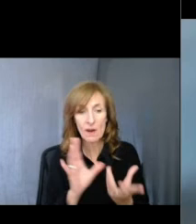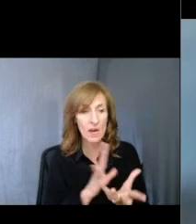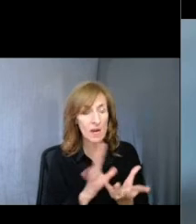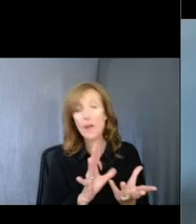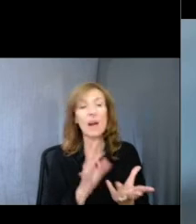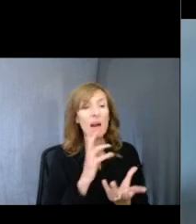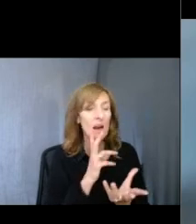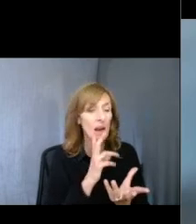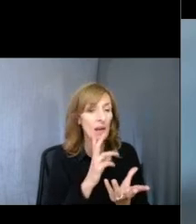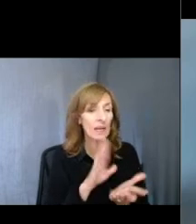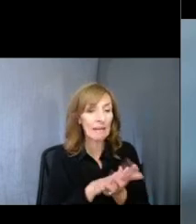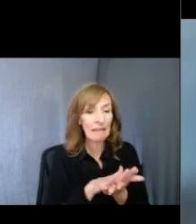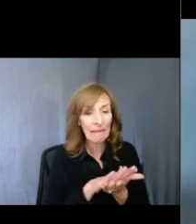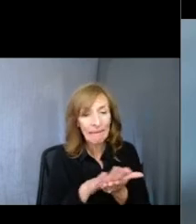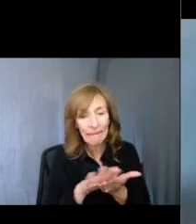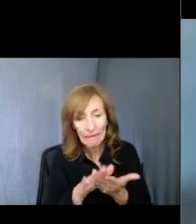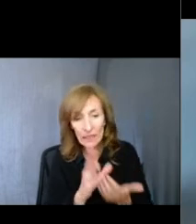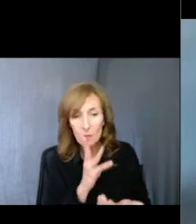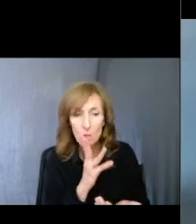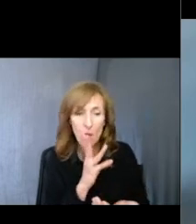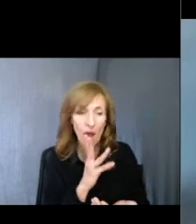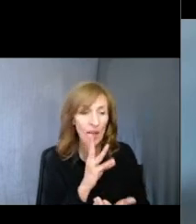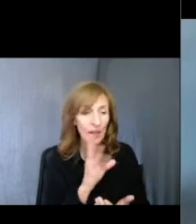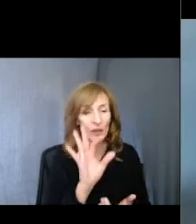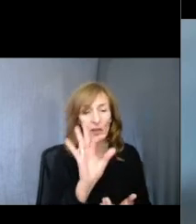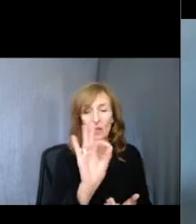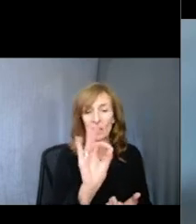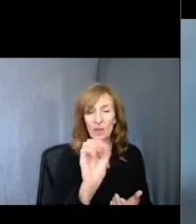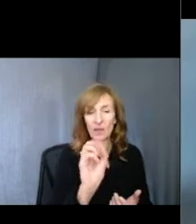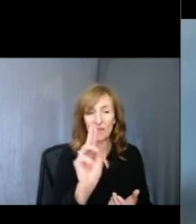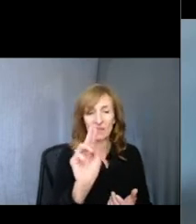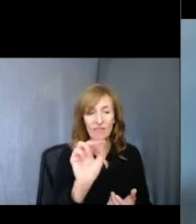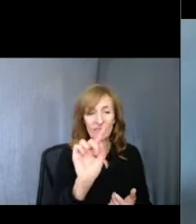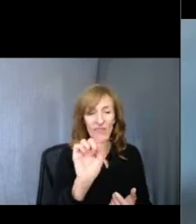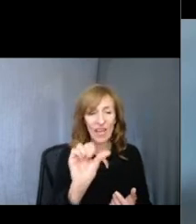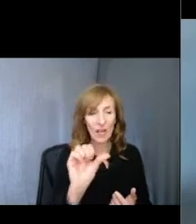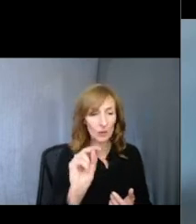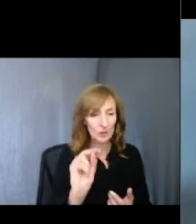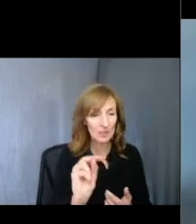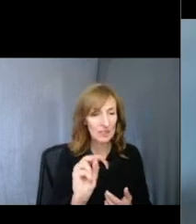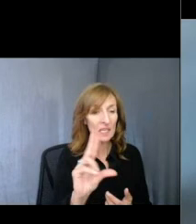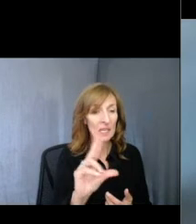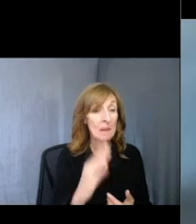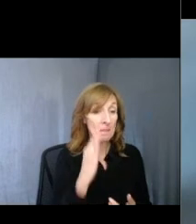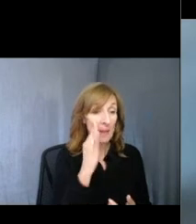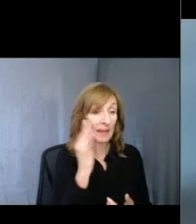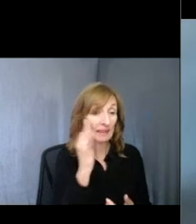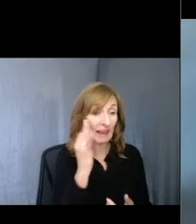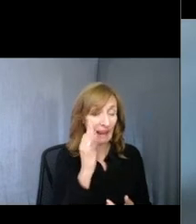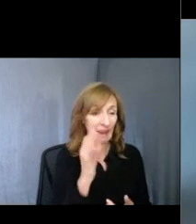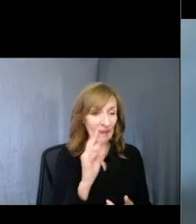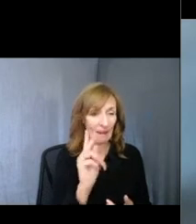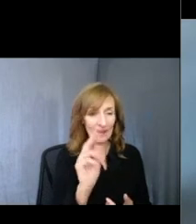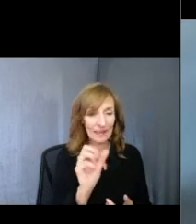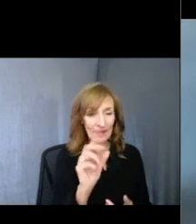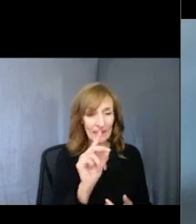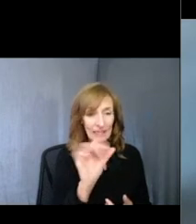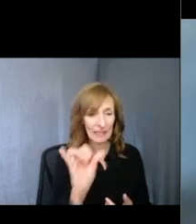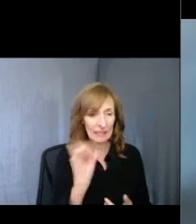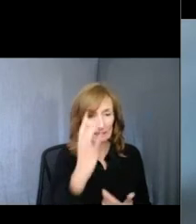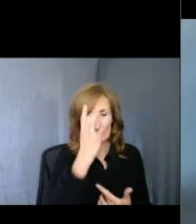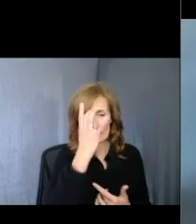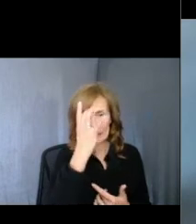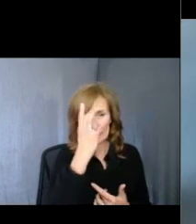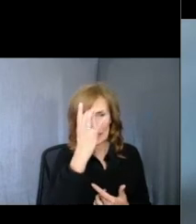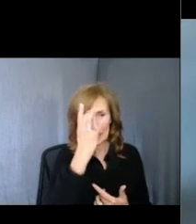on those fountains. My cat did when he got older and got kidney disease. Some will drink out of the